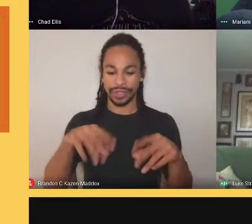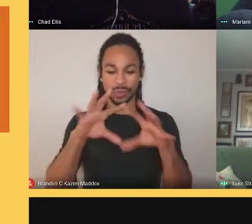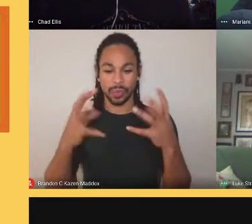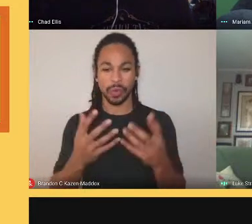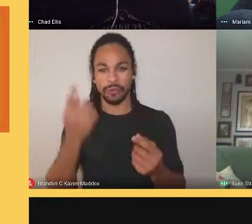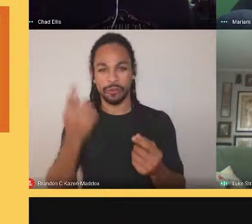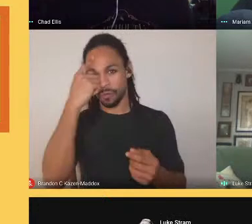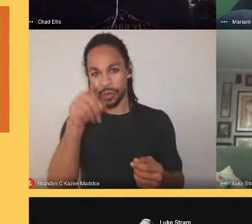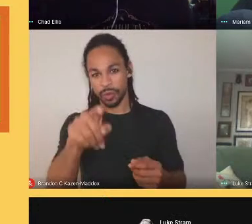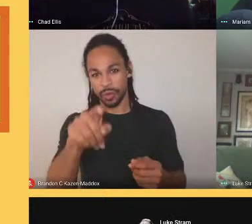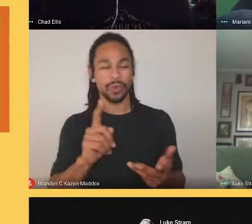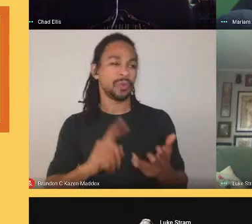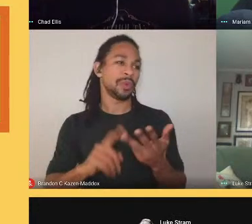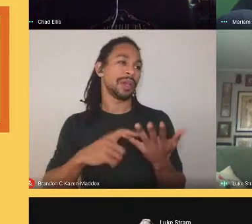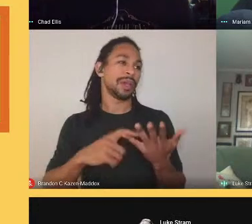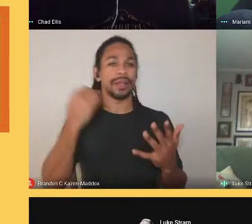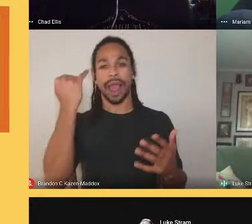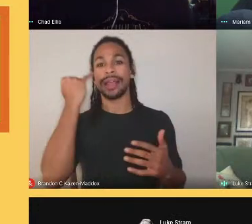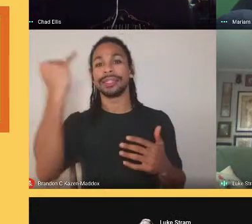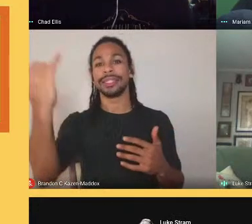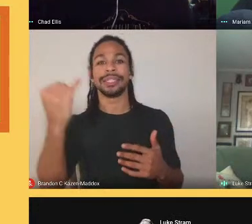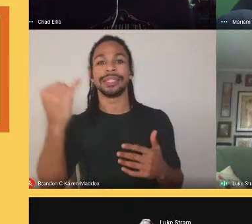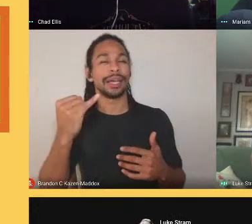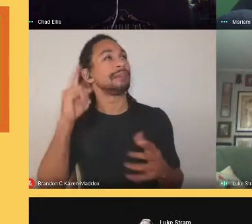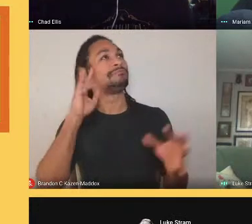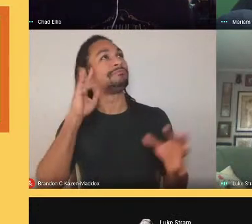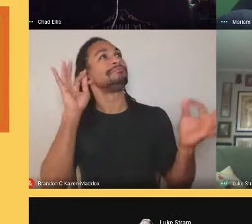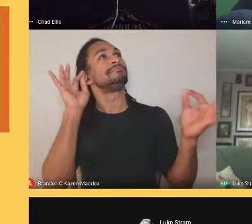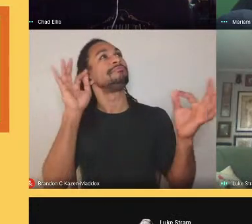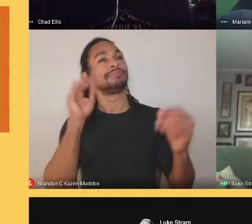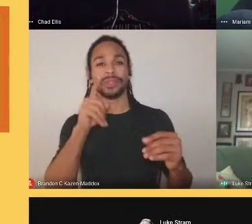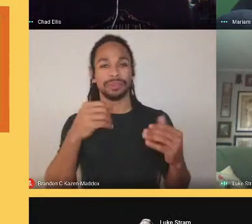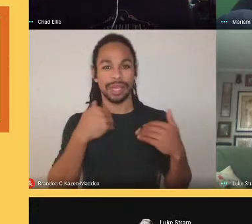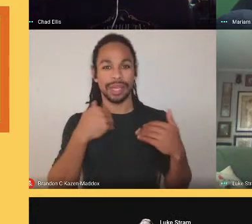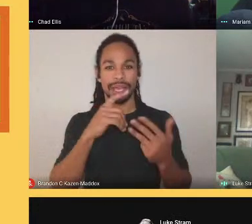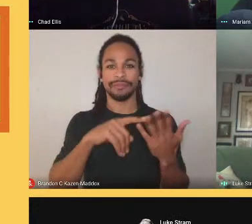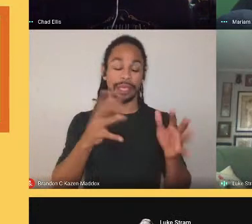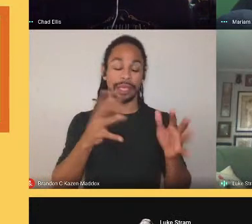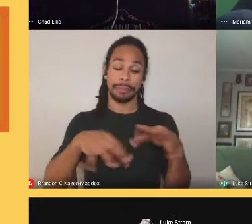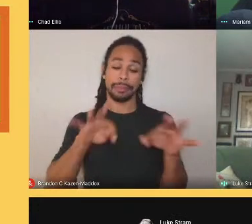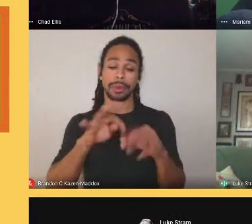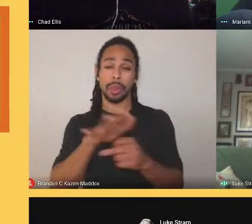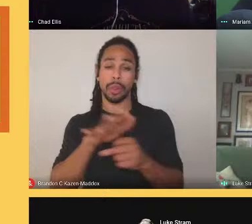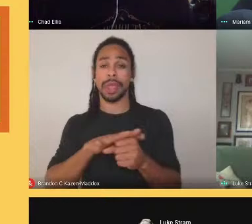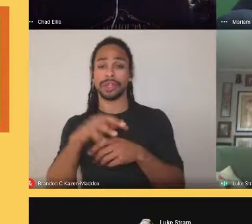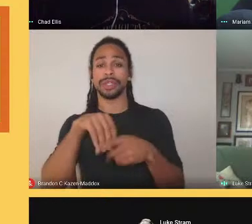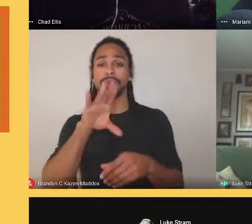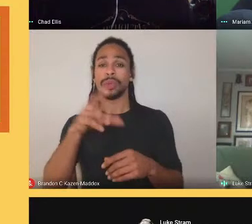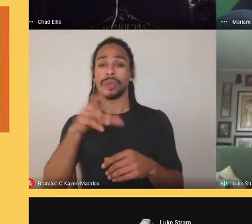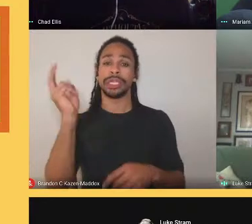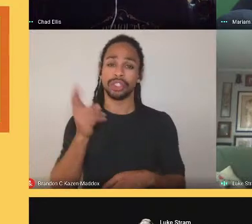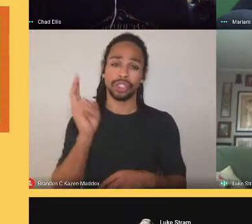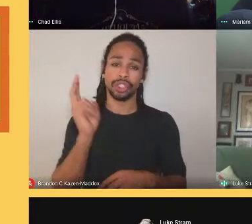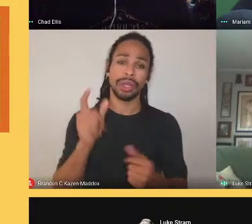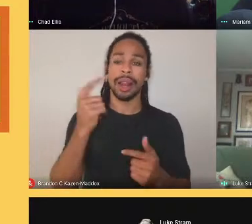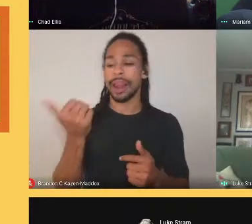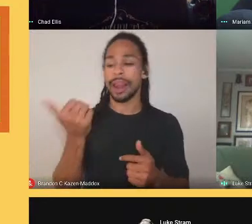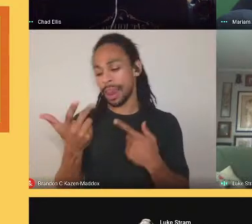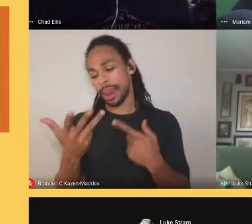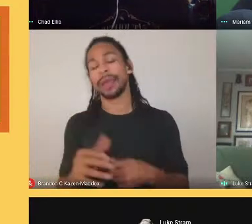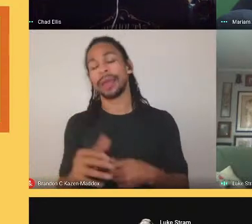what is an important location in your history. And those are things that like people can fill in their character backstories, and I think